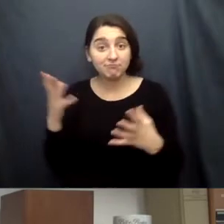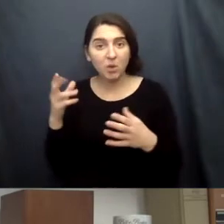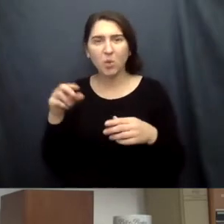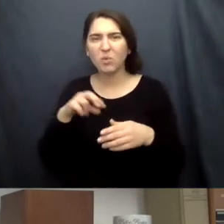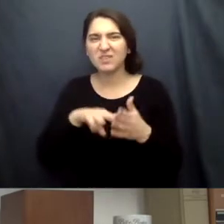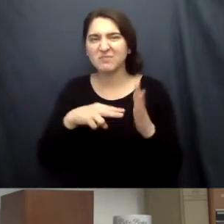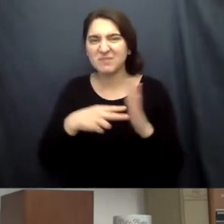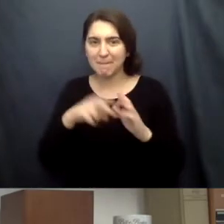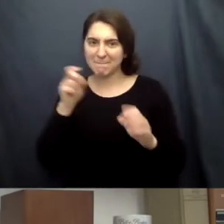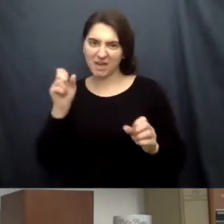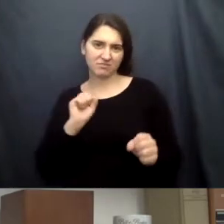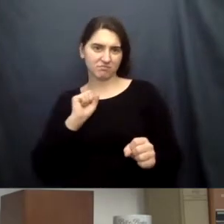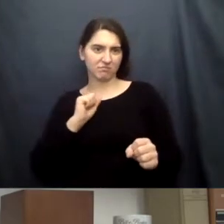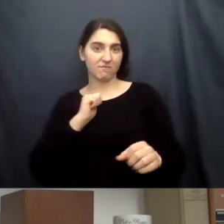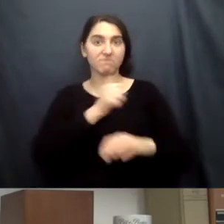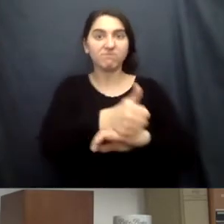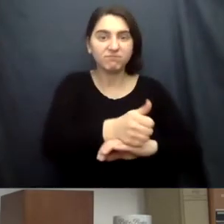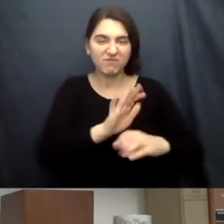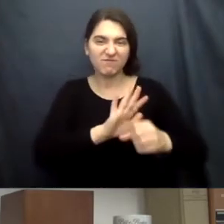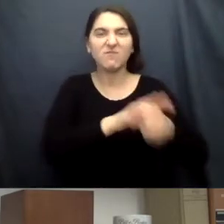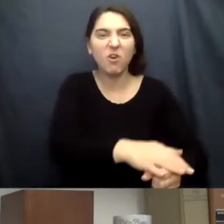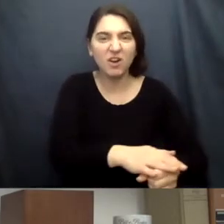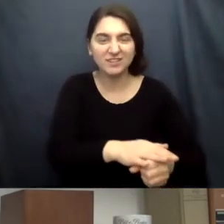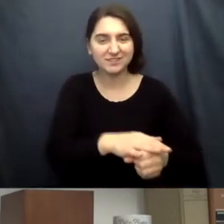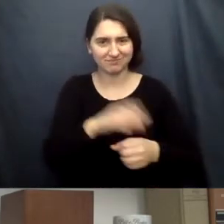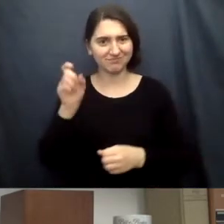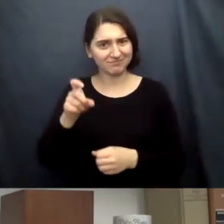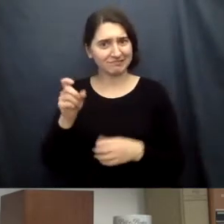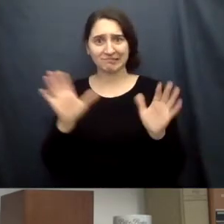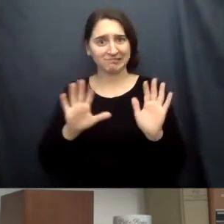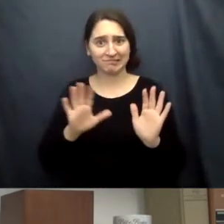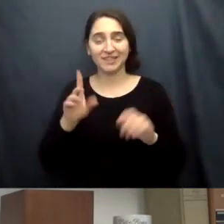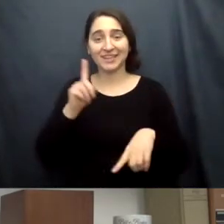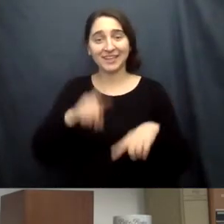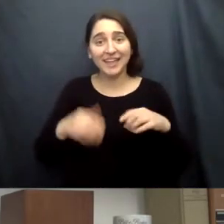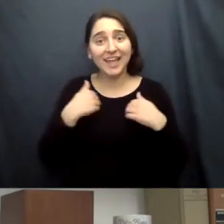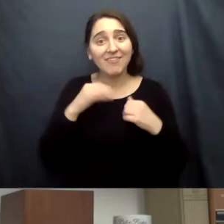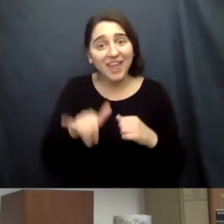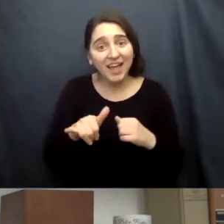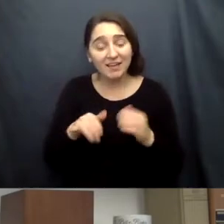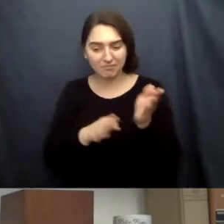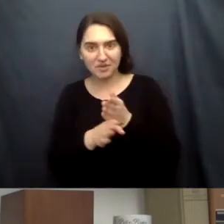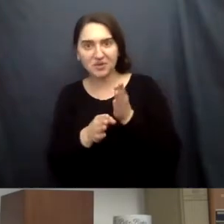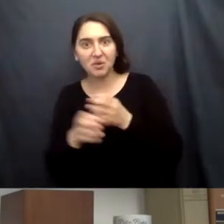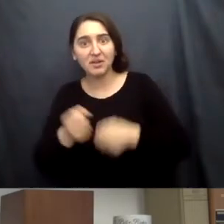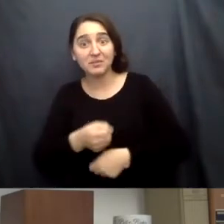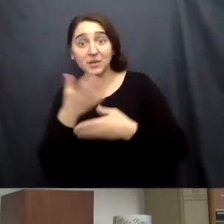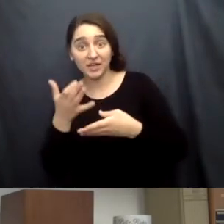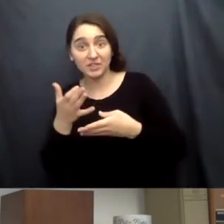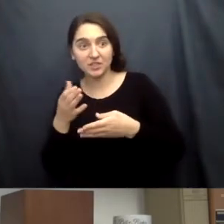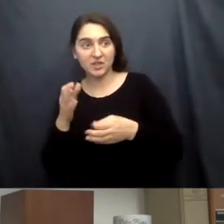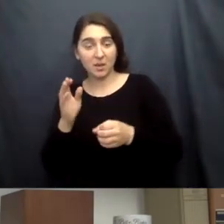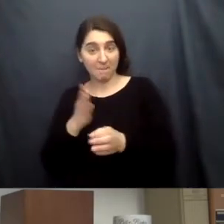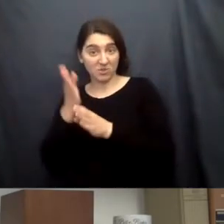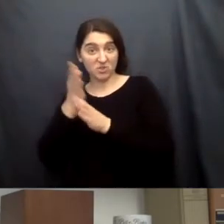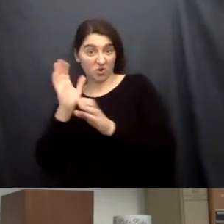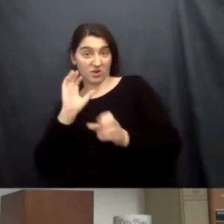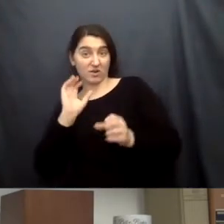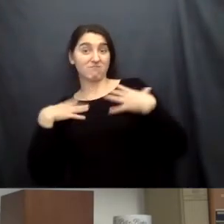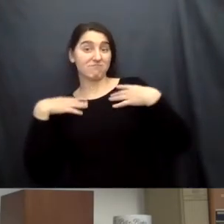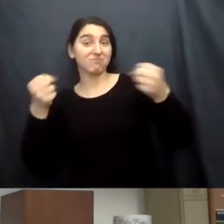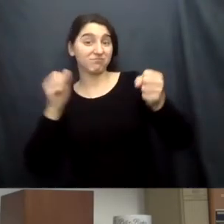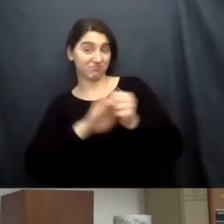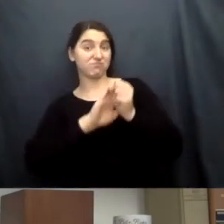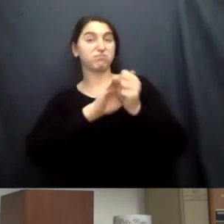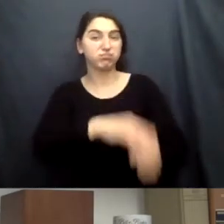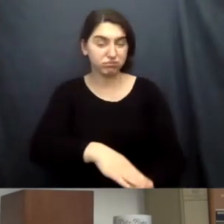it. To impose unity or civility, we risk oppression, of stifling minority dissenting